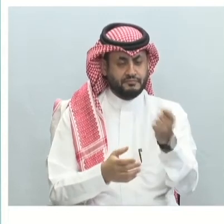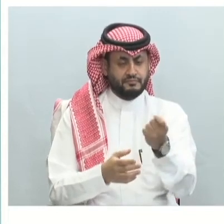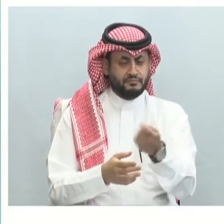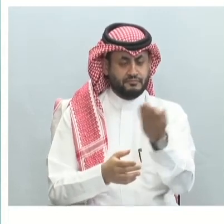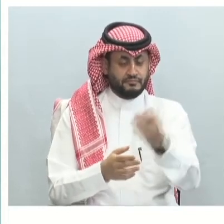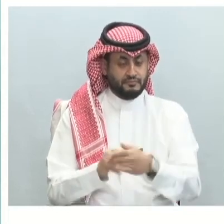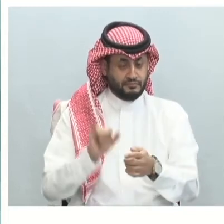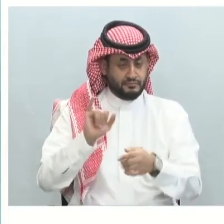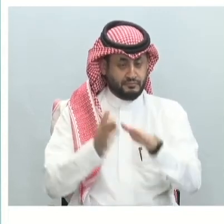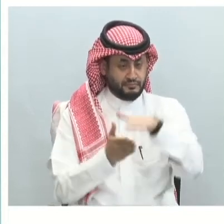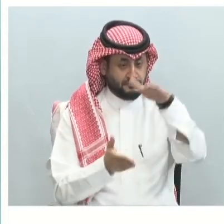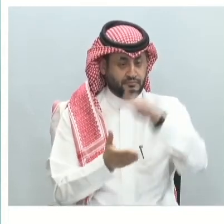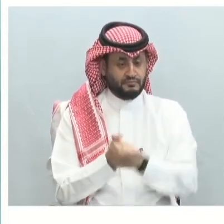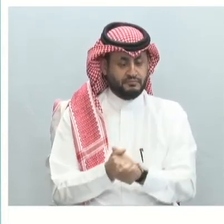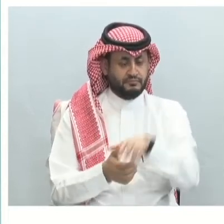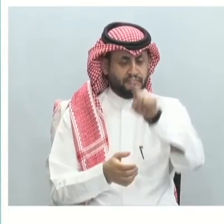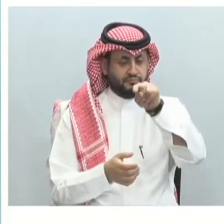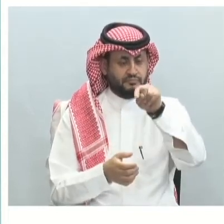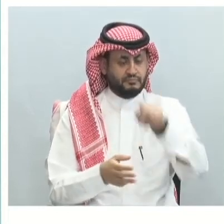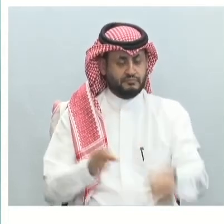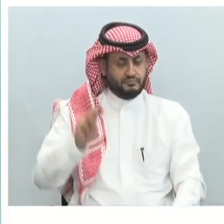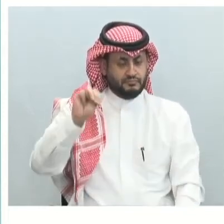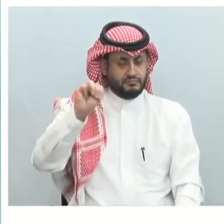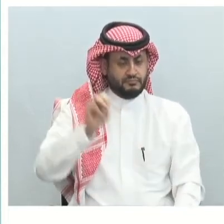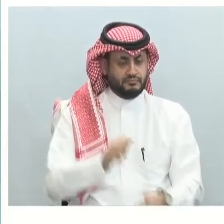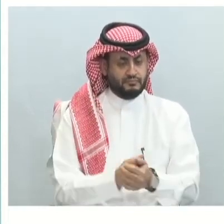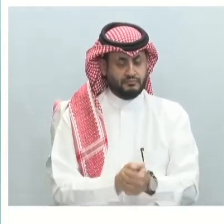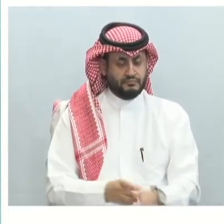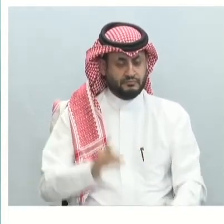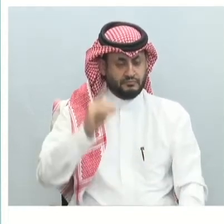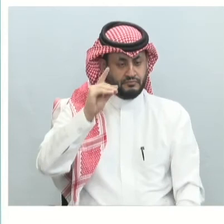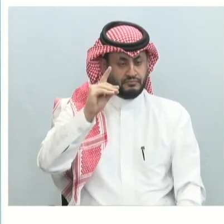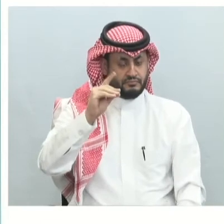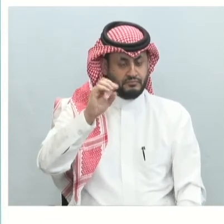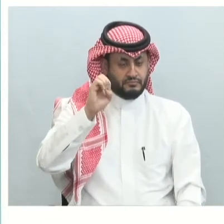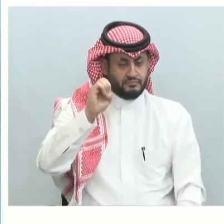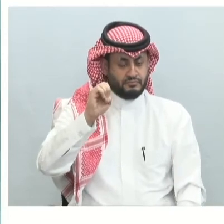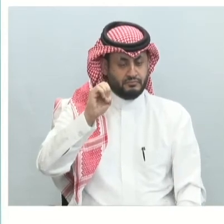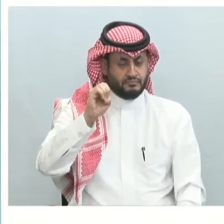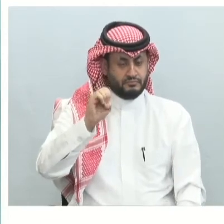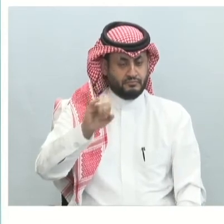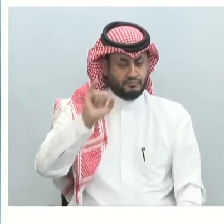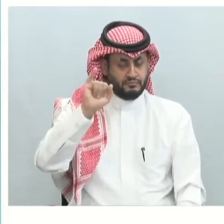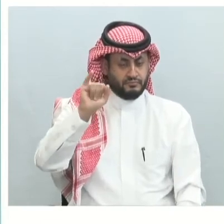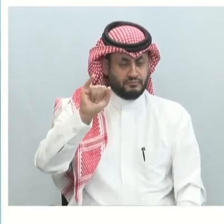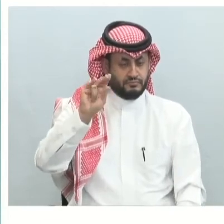I, capital I, apostrophe M, doing,